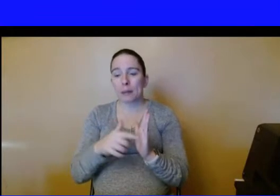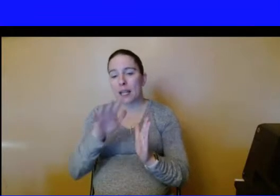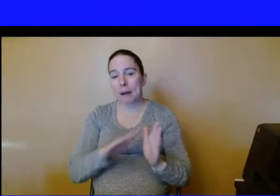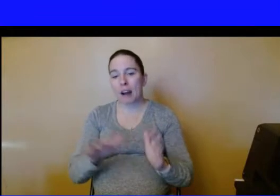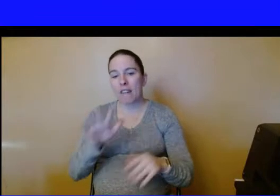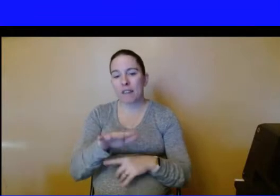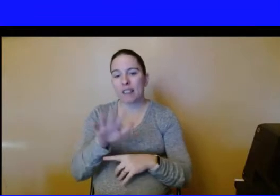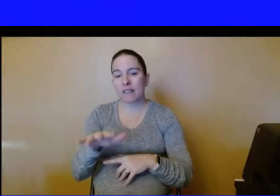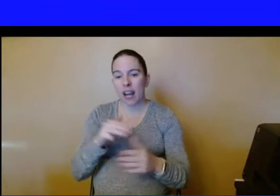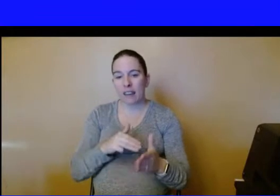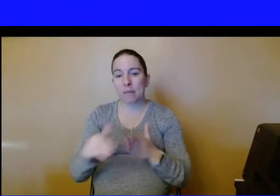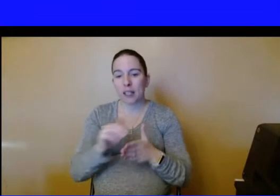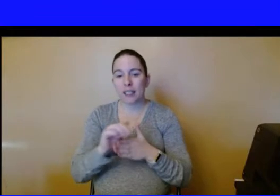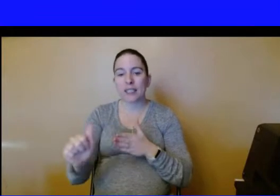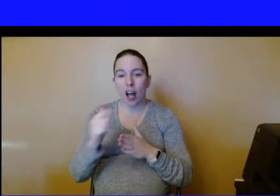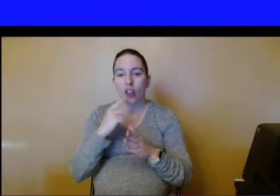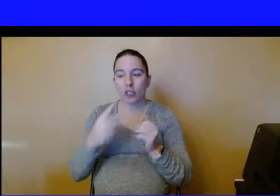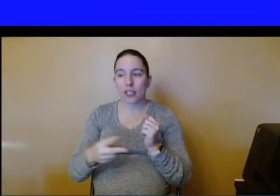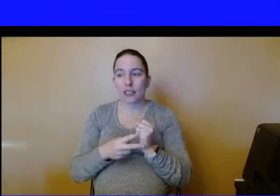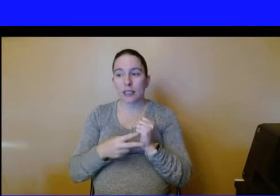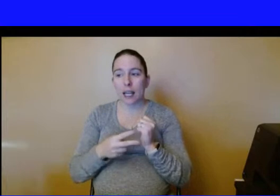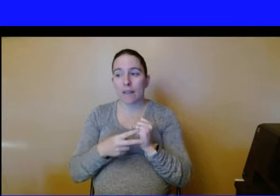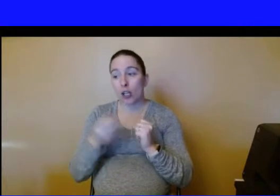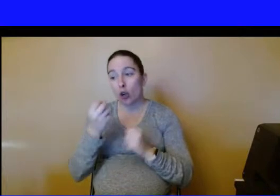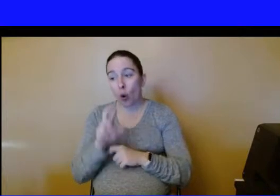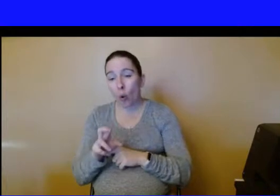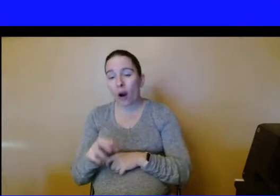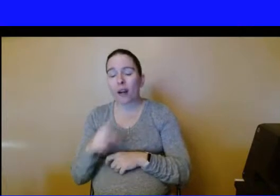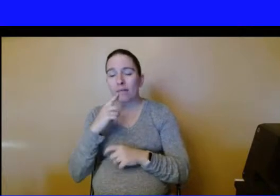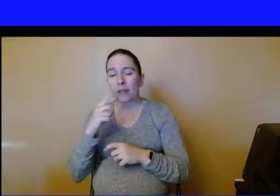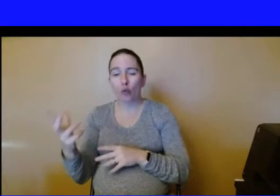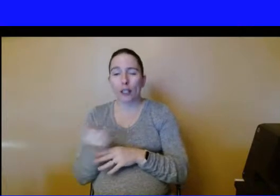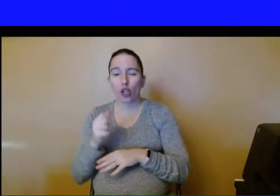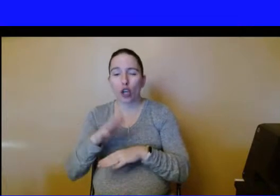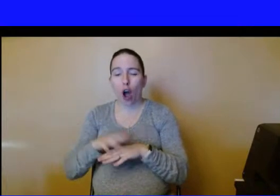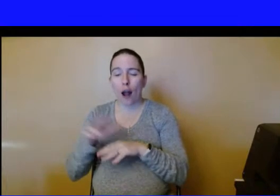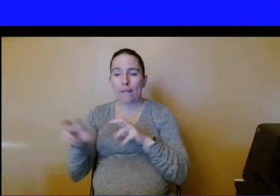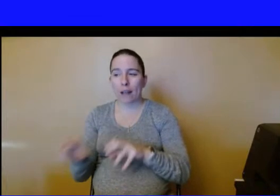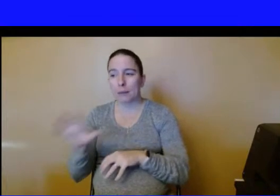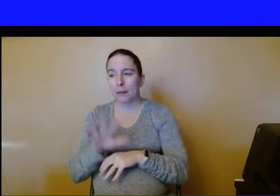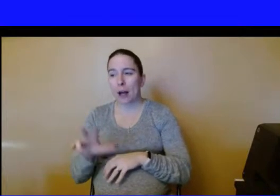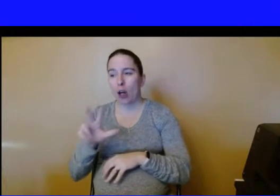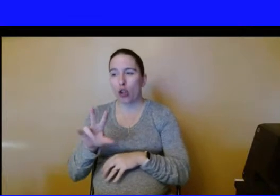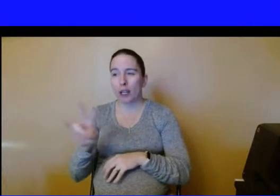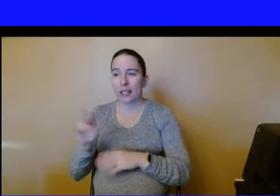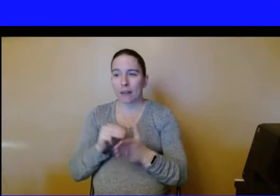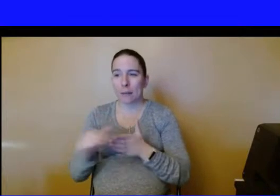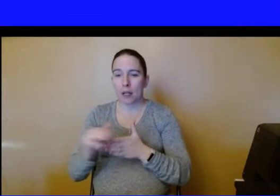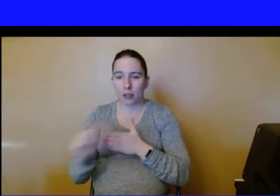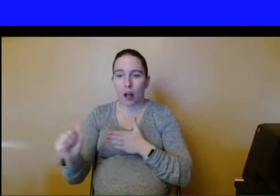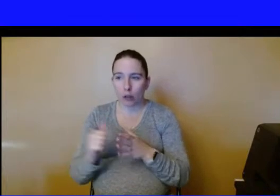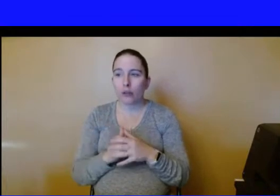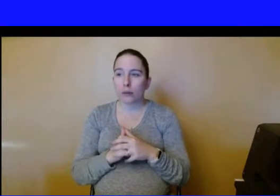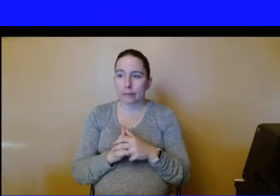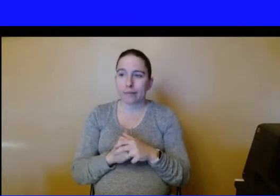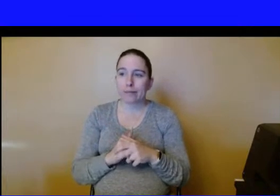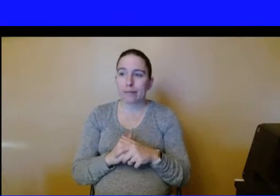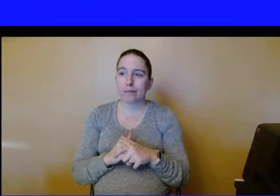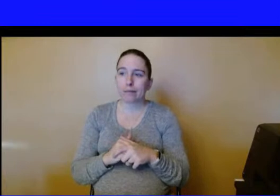patient populations with support with the community to connect with outpatient clinical services as well as social